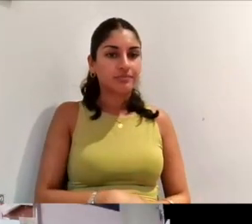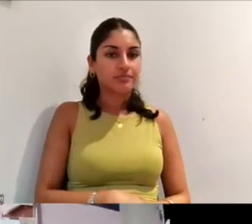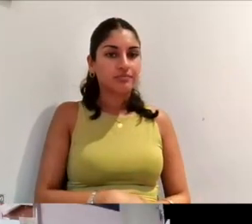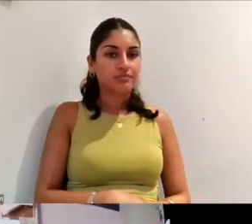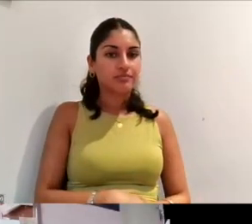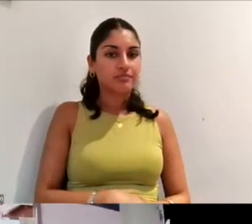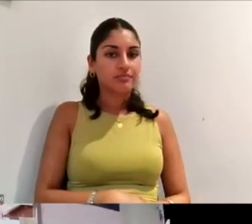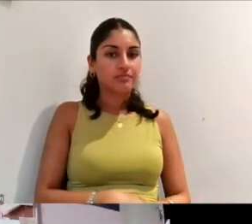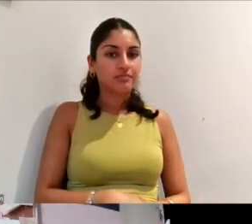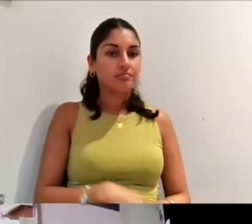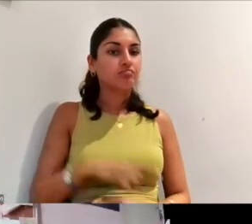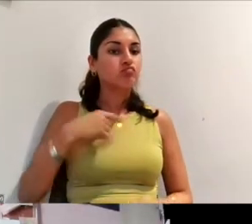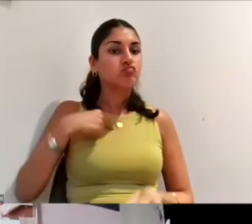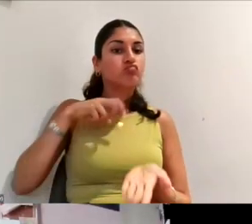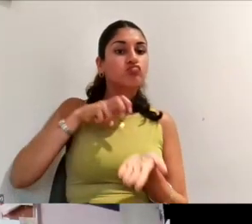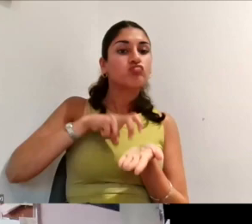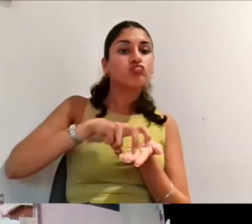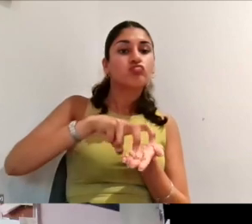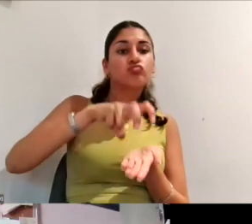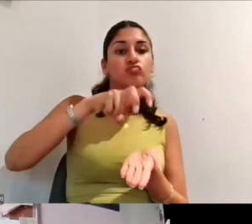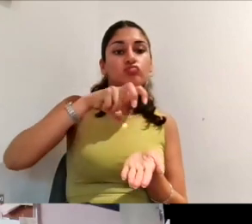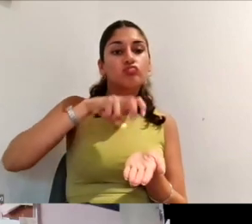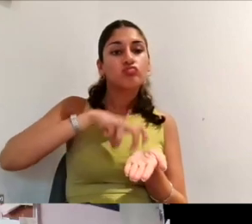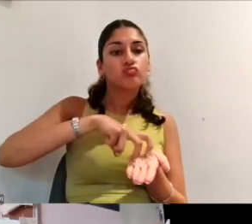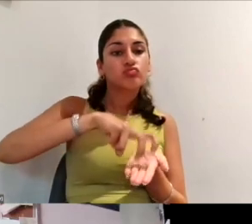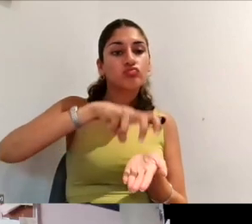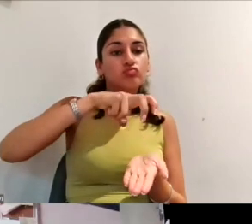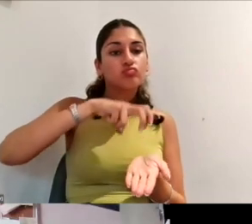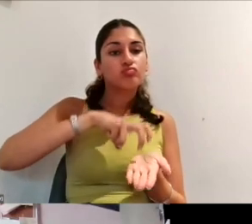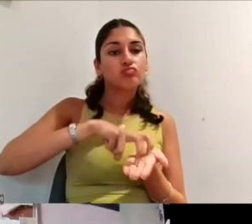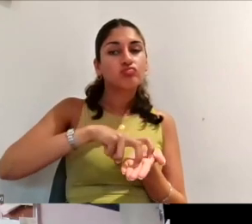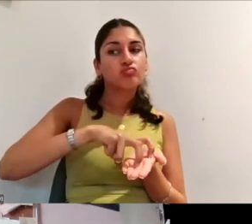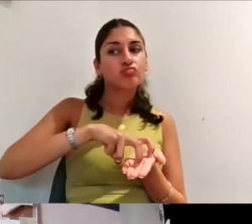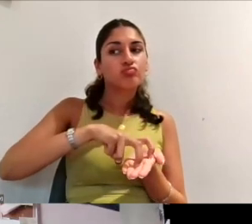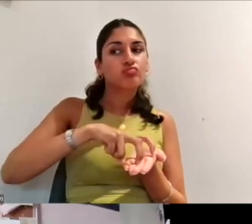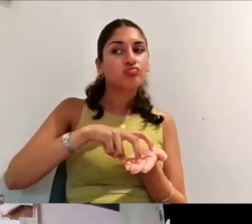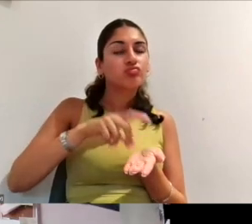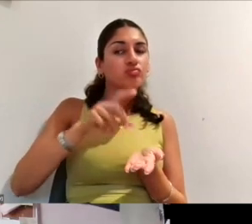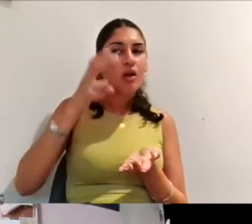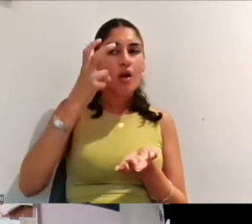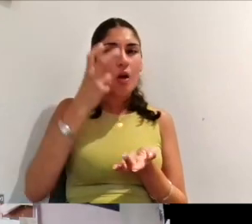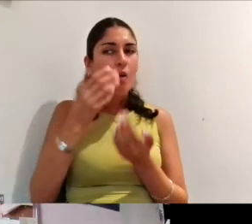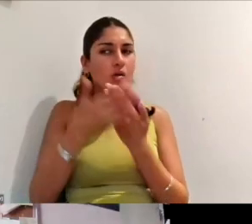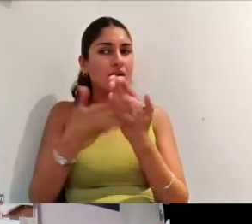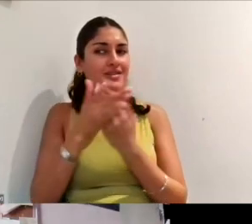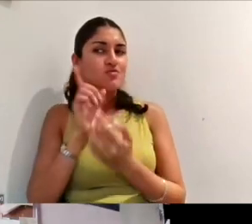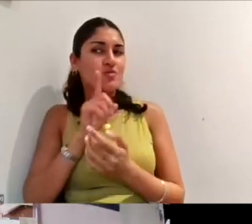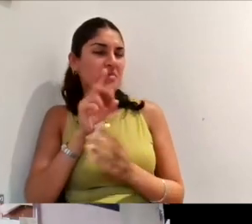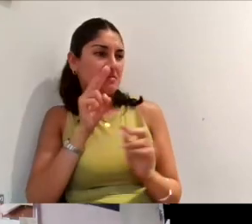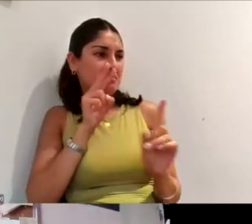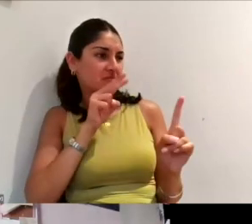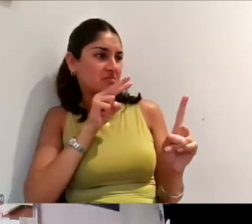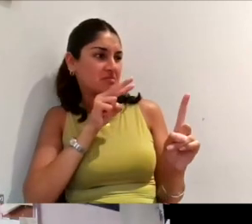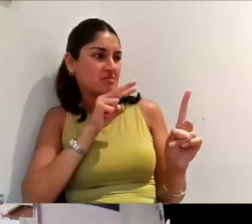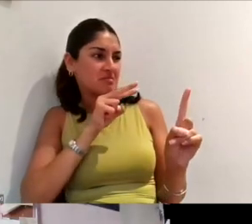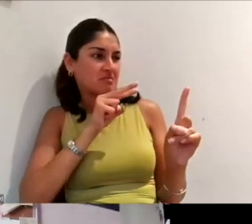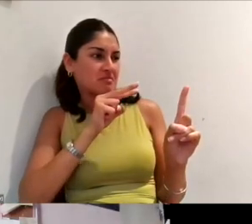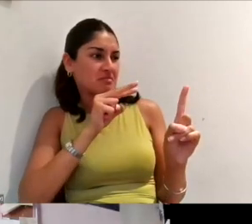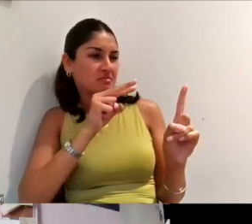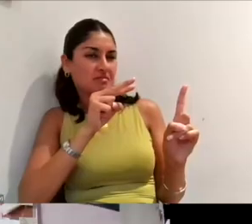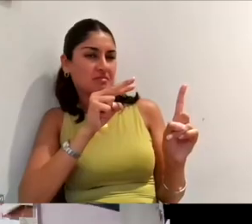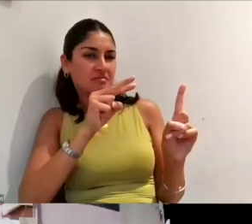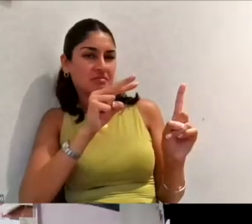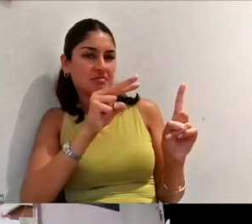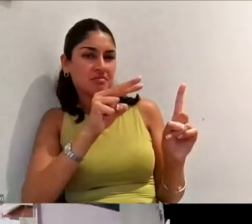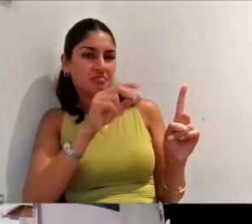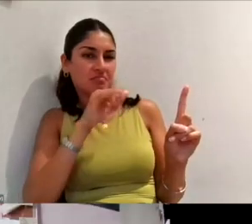As I walked down the street, old Asian women began to think. They stared at me head to